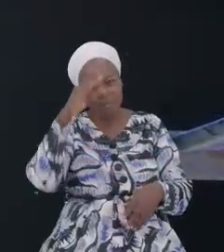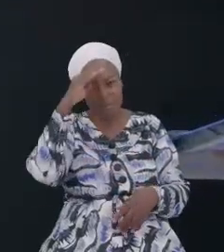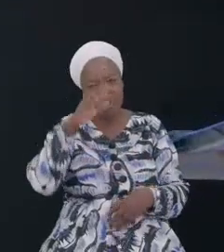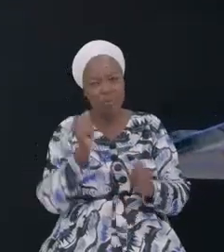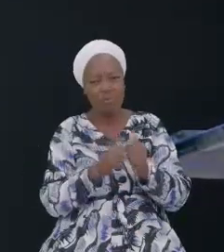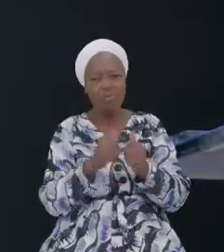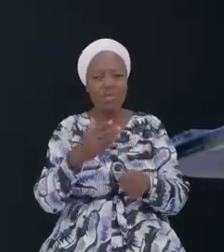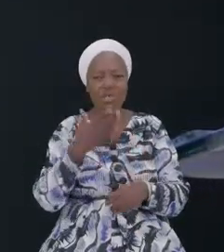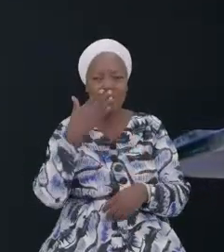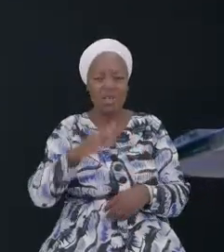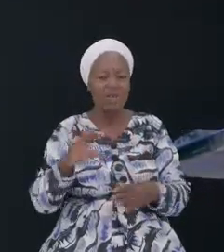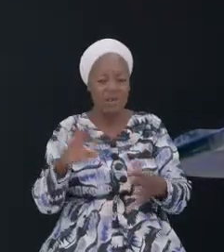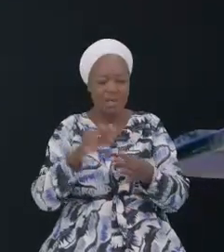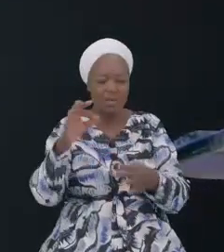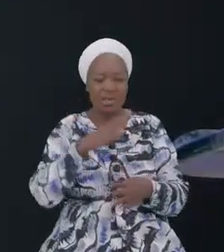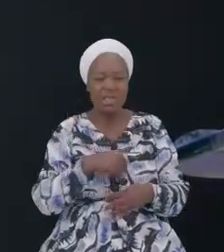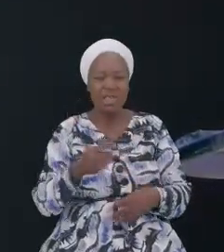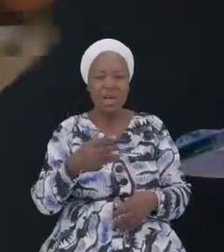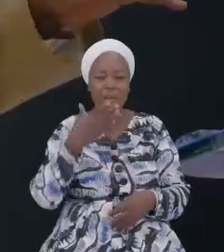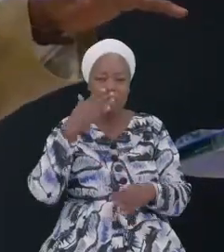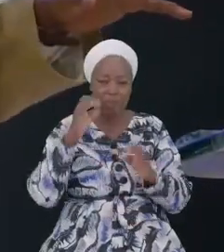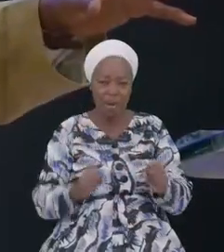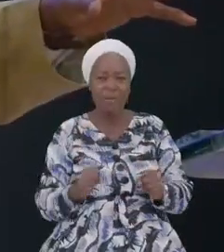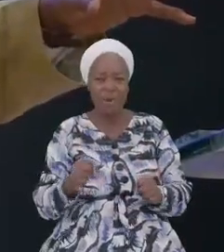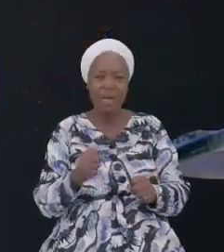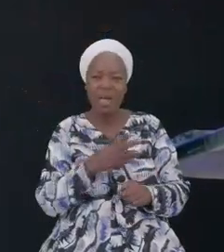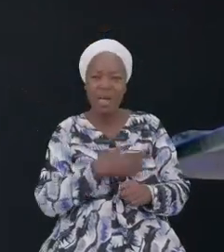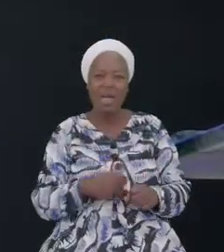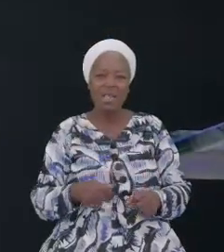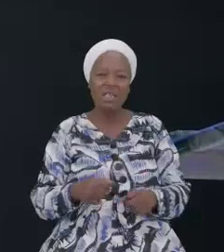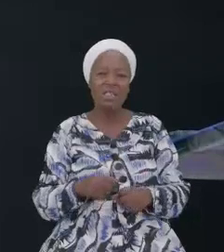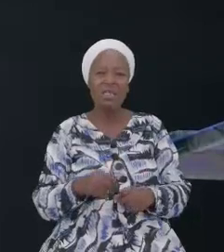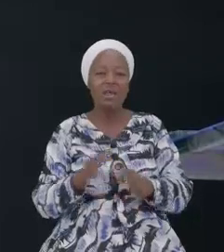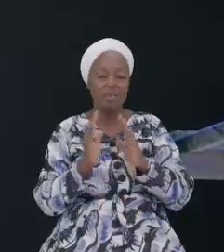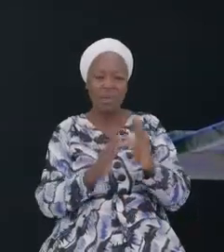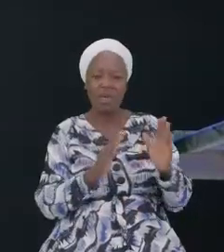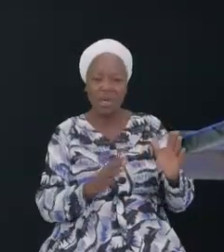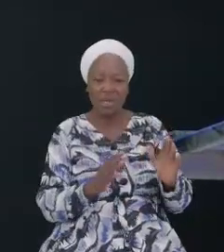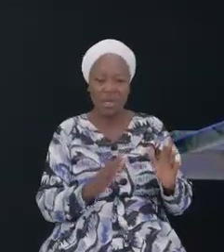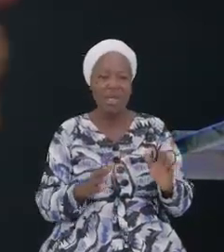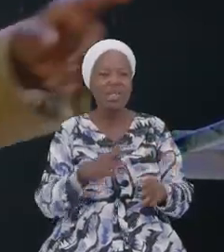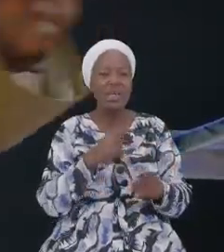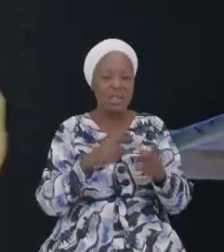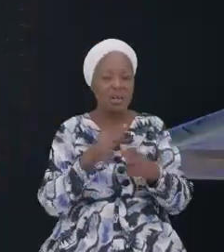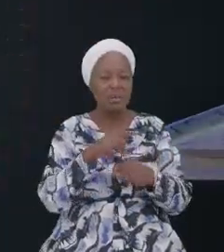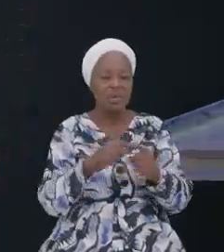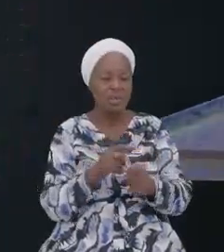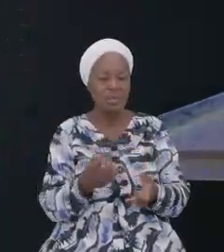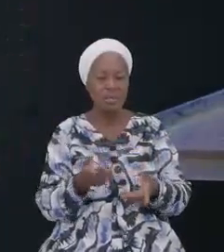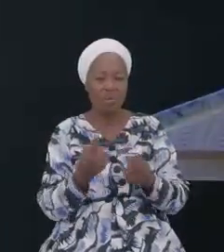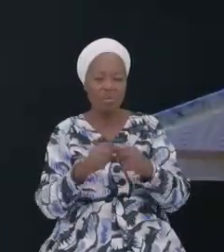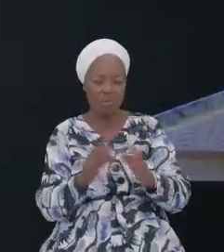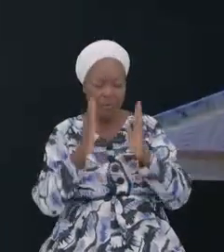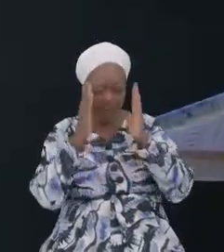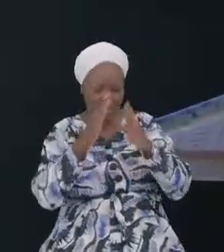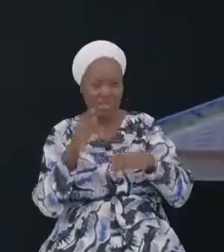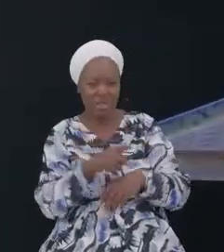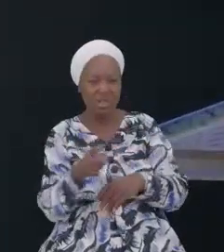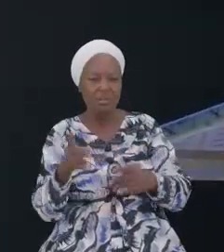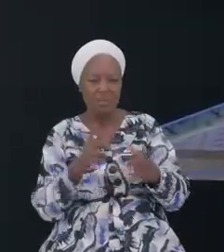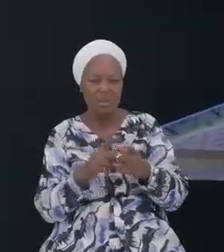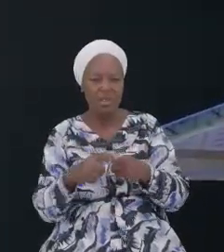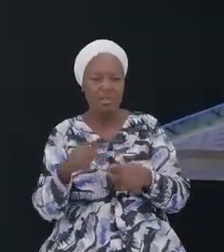with evil power, with evil intention, with evil agenda, when he confronted them, were told